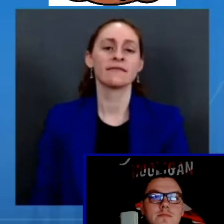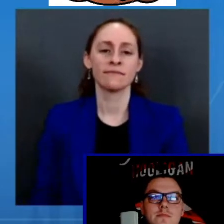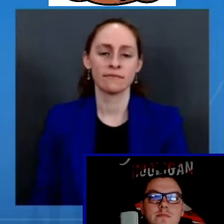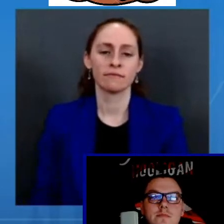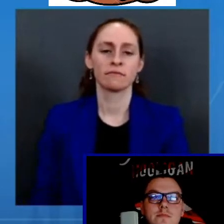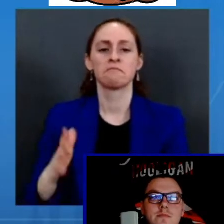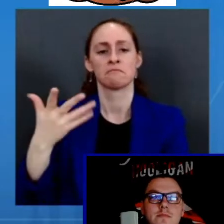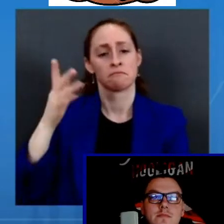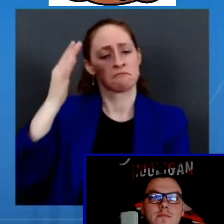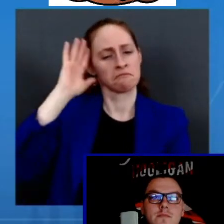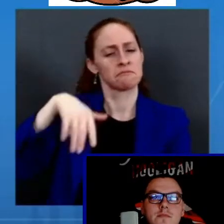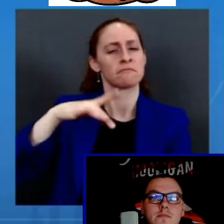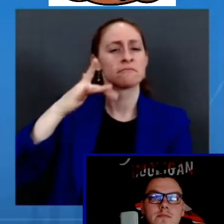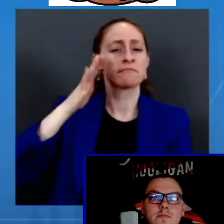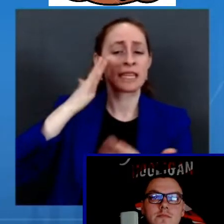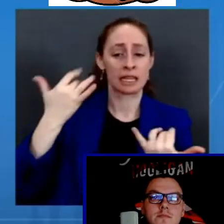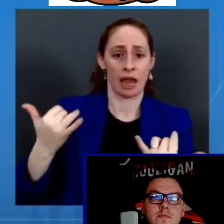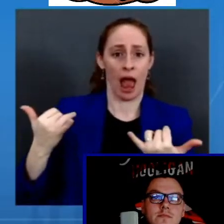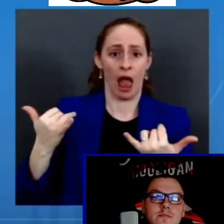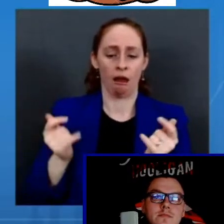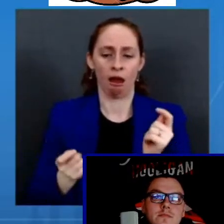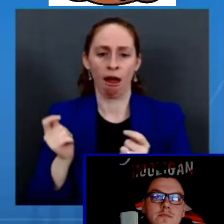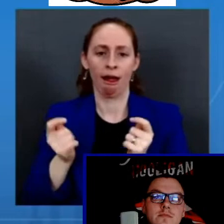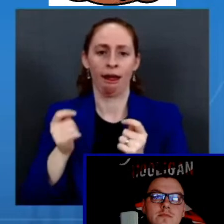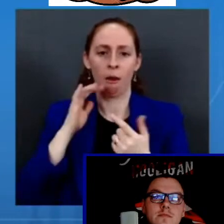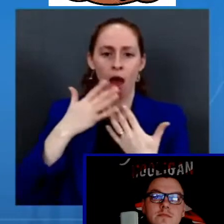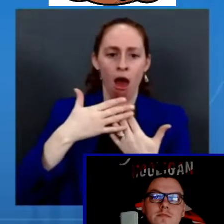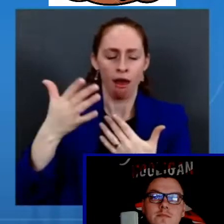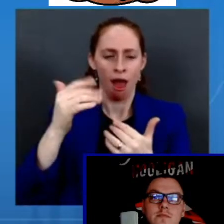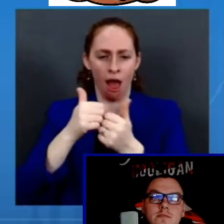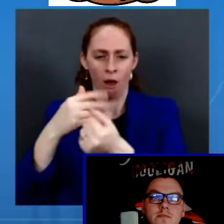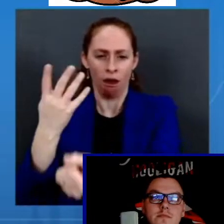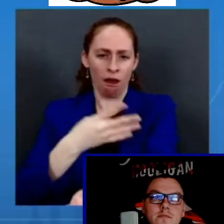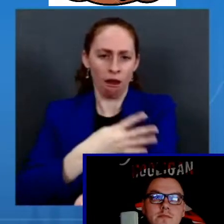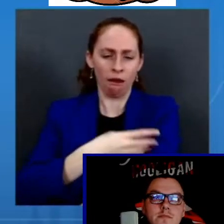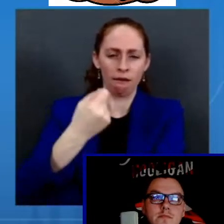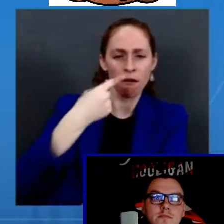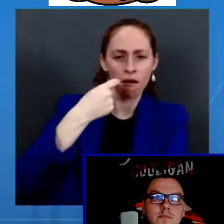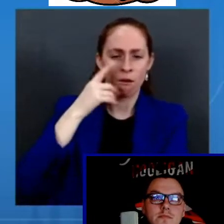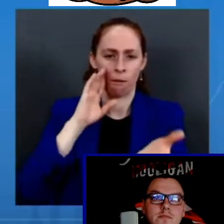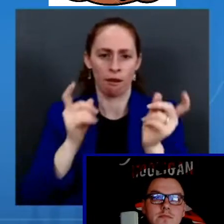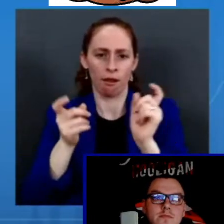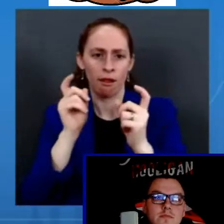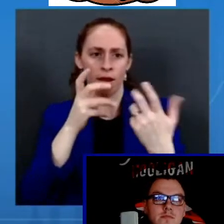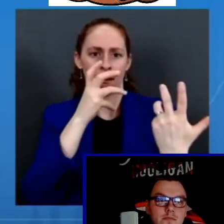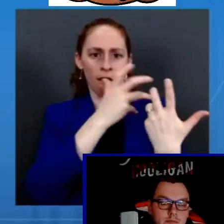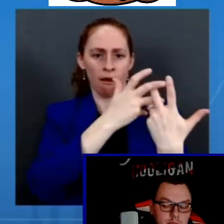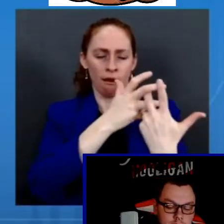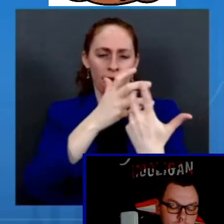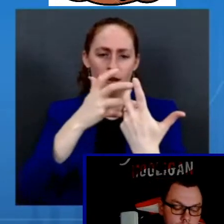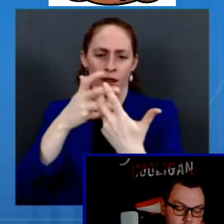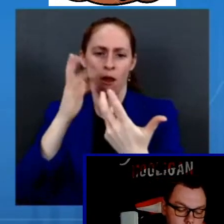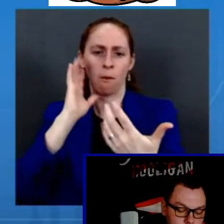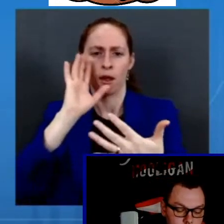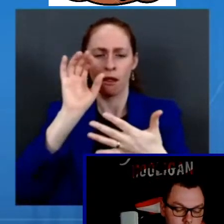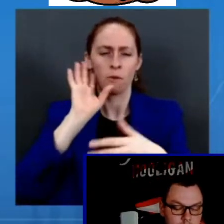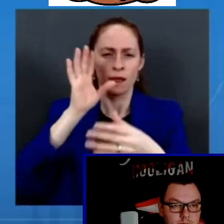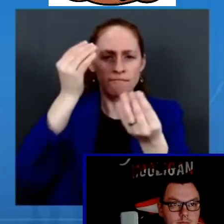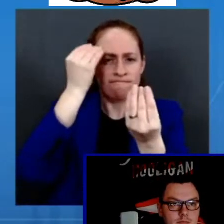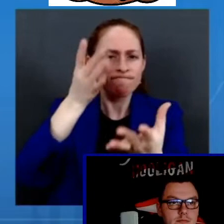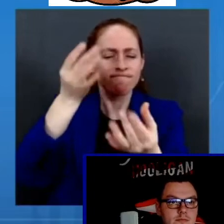slide. I want to again just reiterate what Dr. Walensky said about prevention, which is a